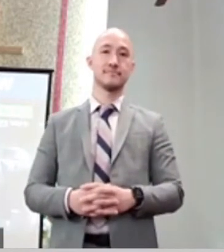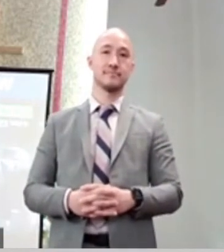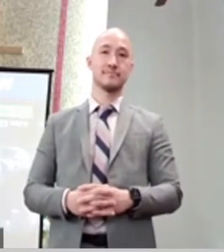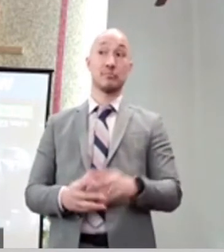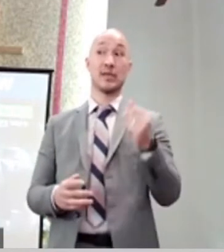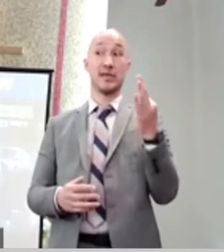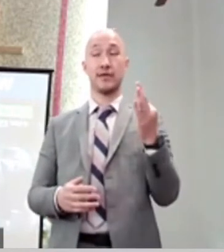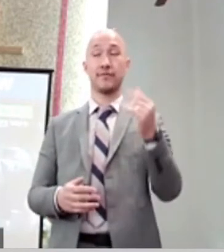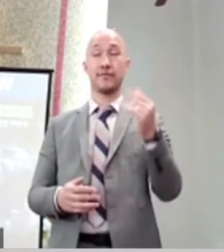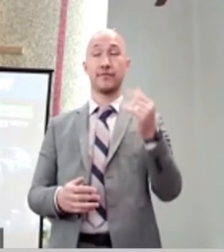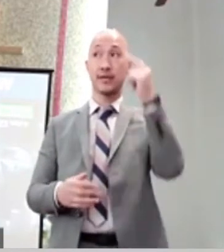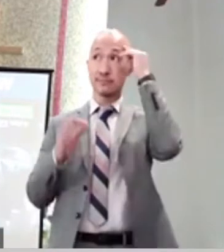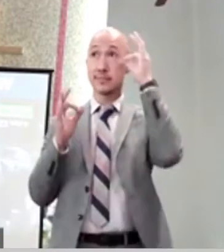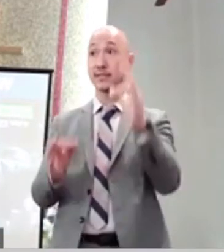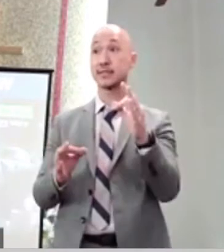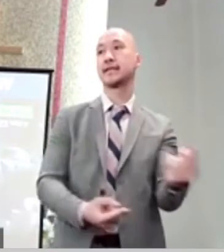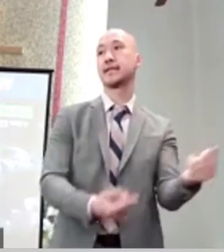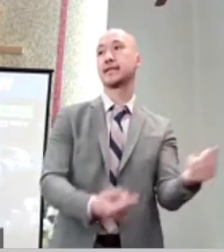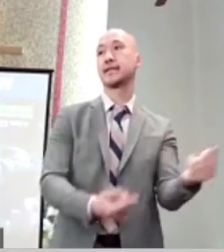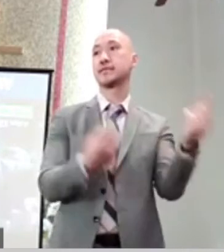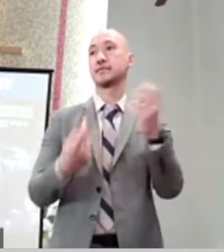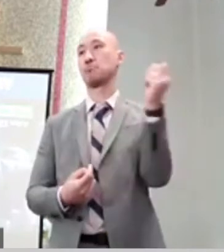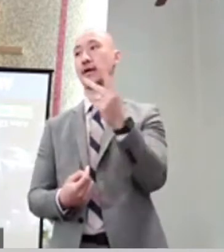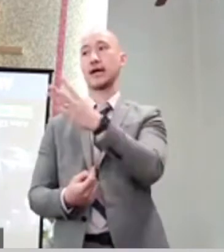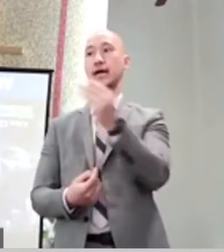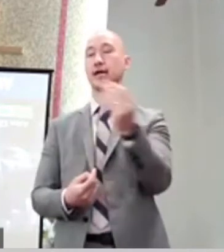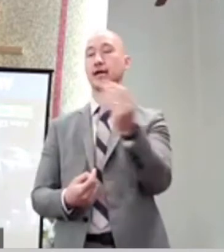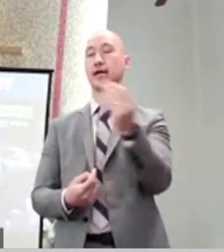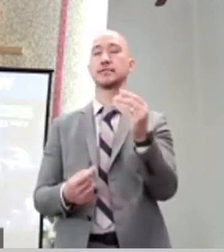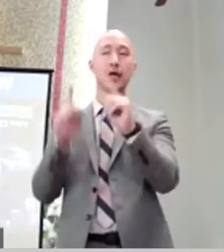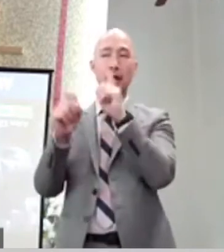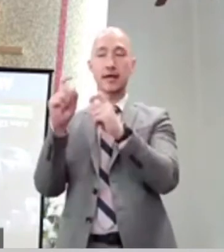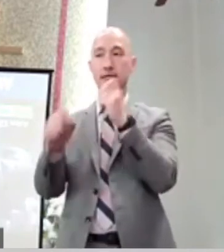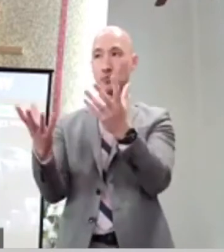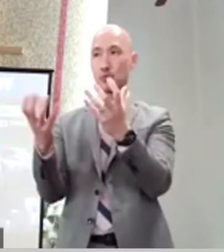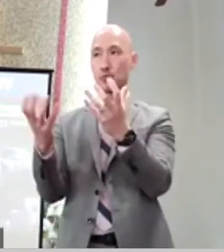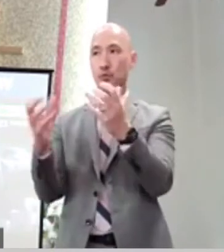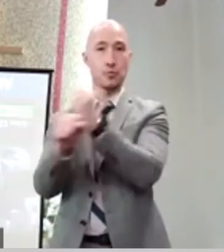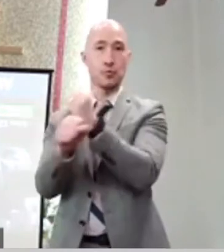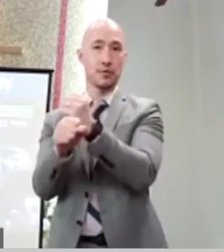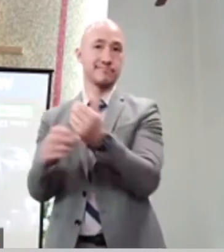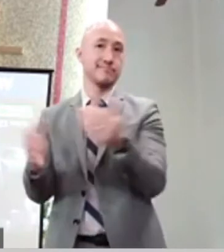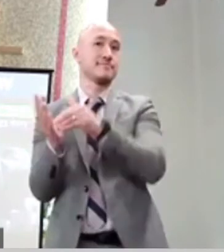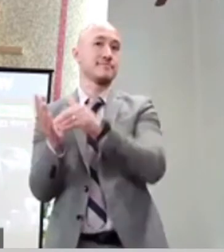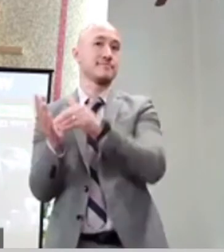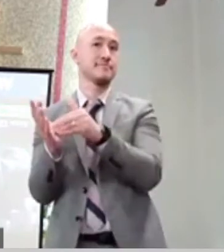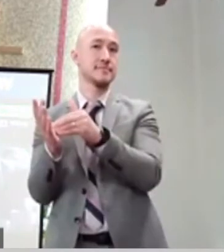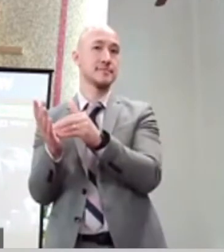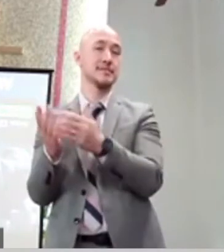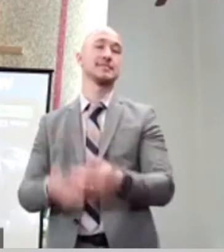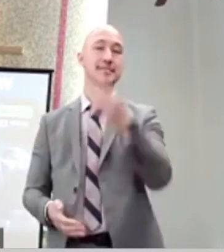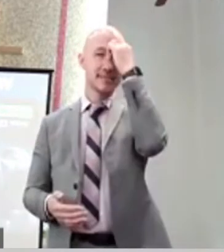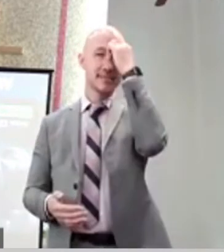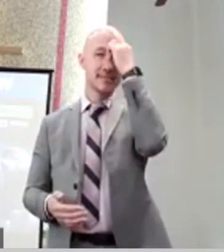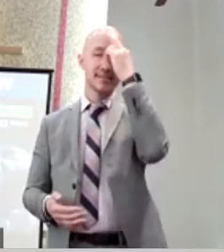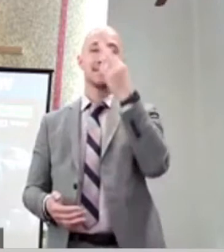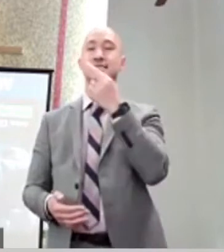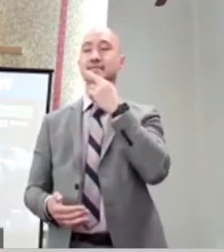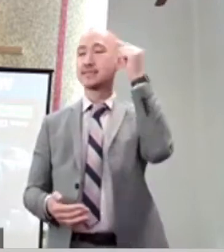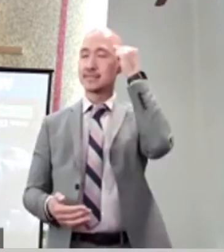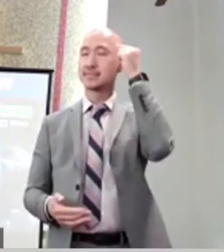in Jesus' honor. And he decides to invite all the people that he knew, his friends. And before long, we see that the whole place